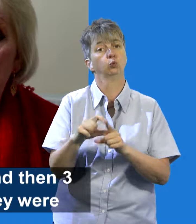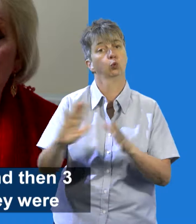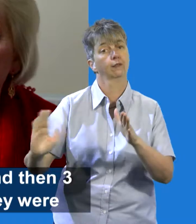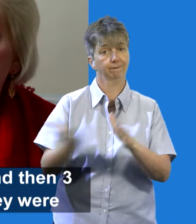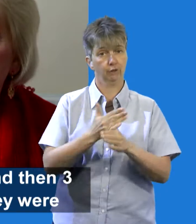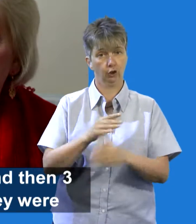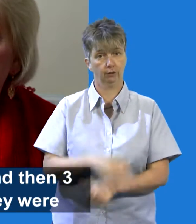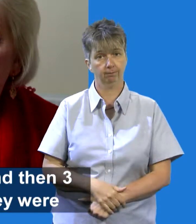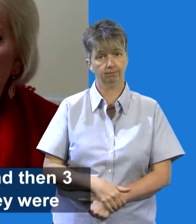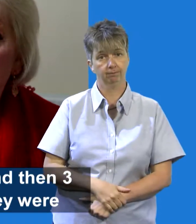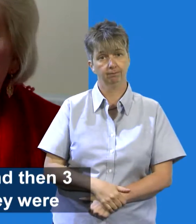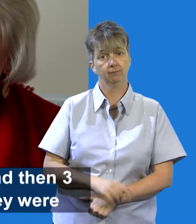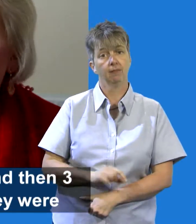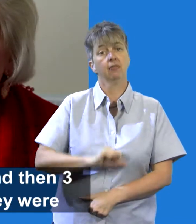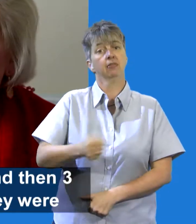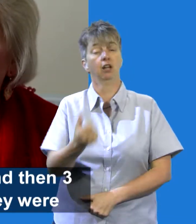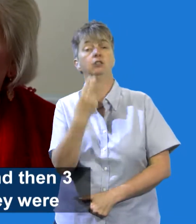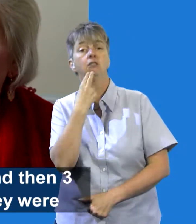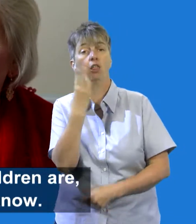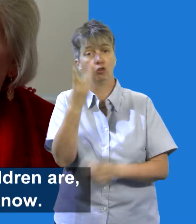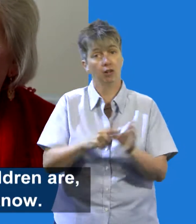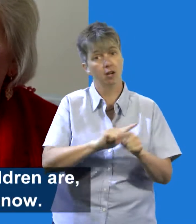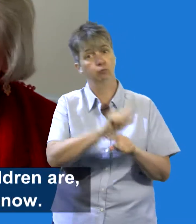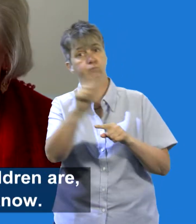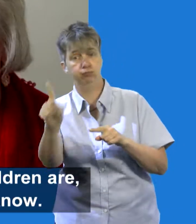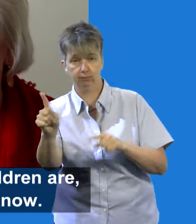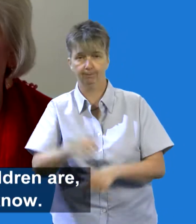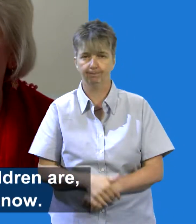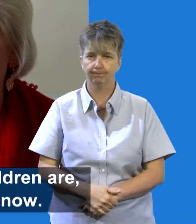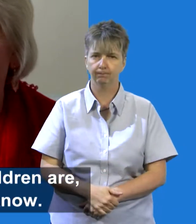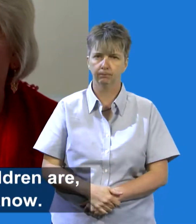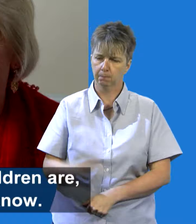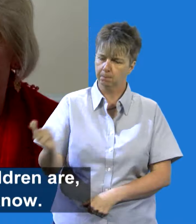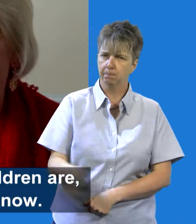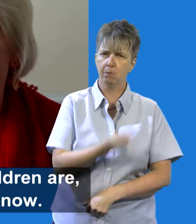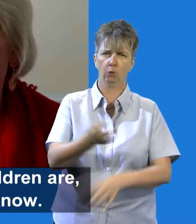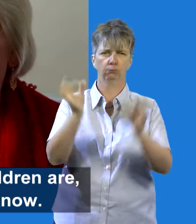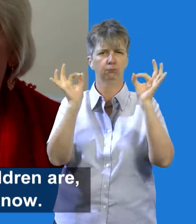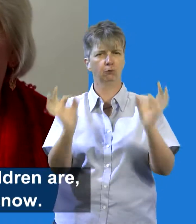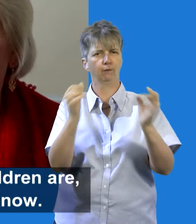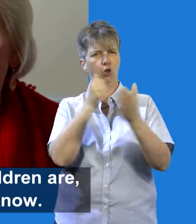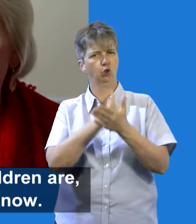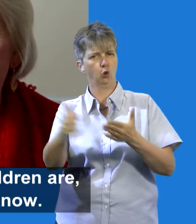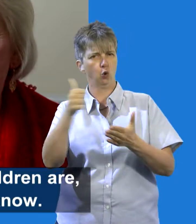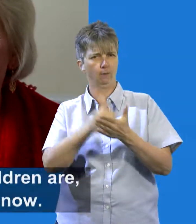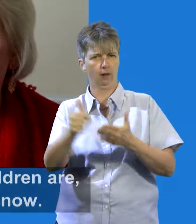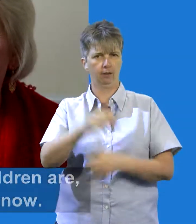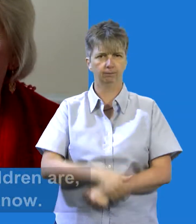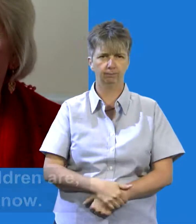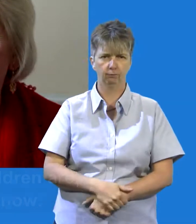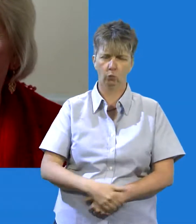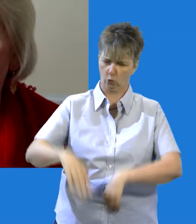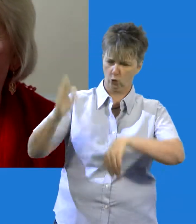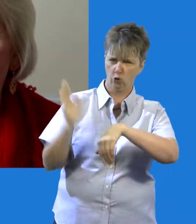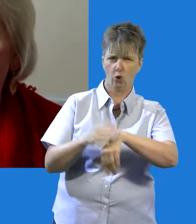years later I had my son, and they were perfectly normal, naughty like children are. But I loved them to